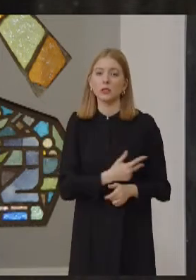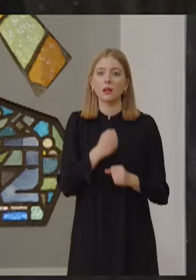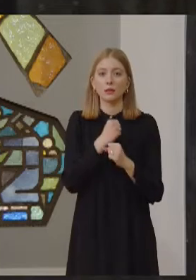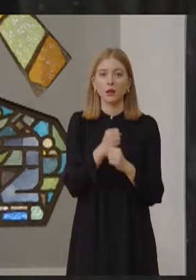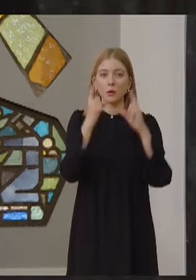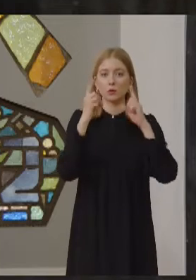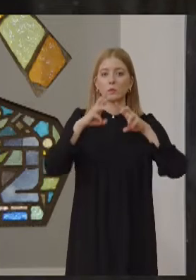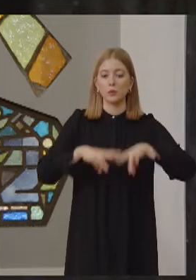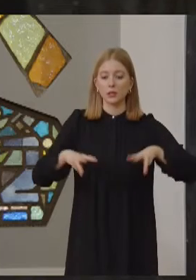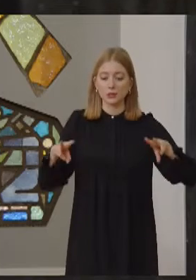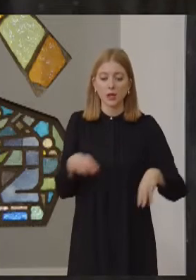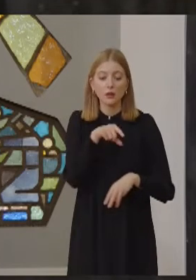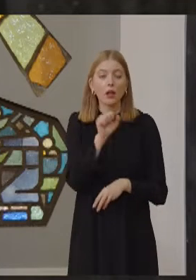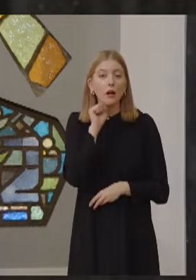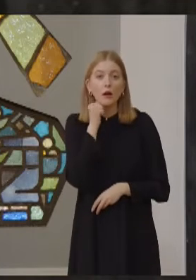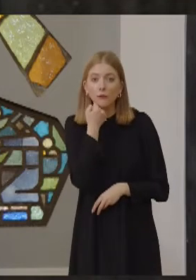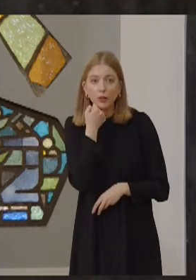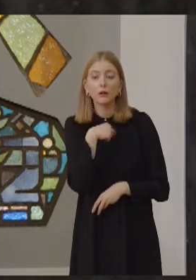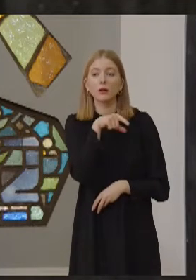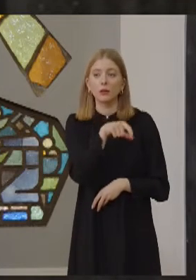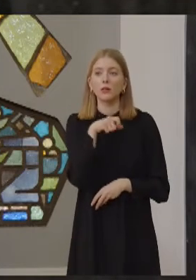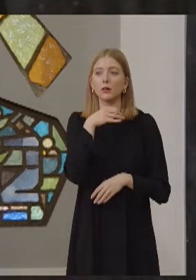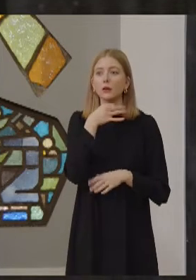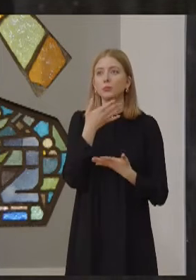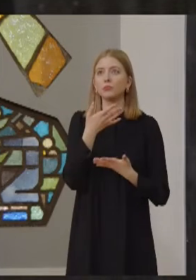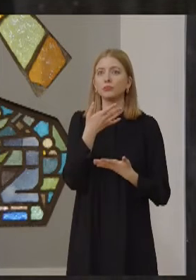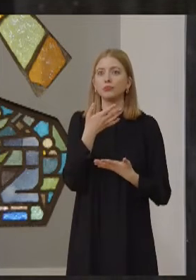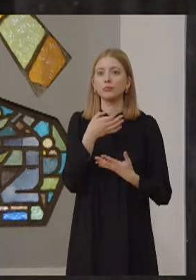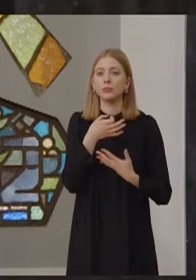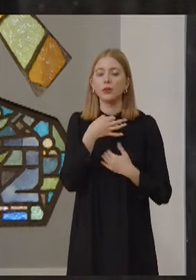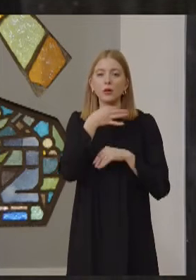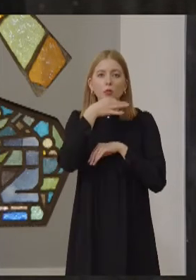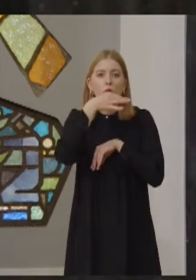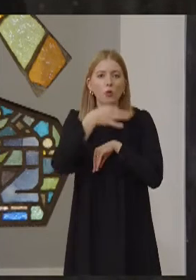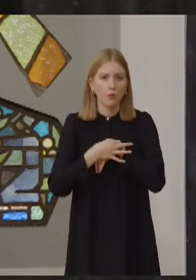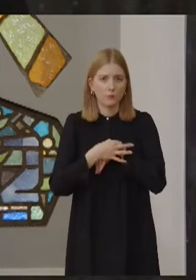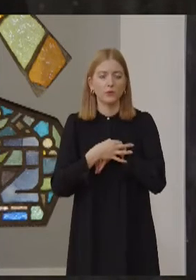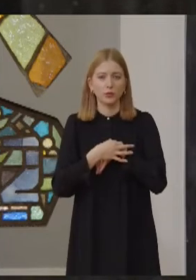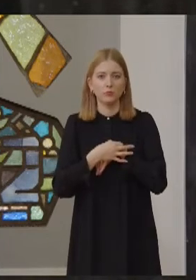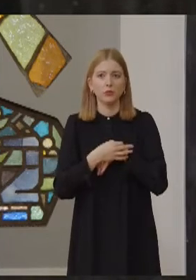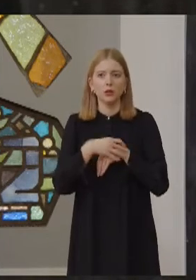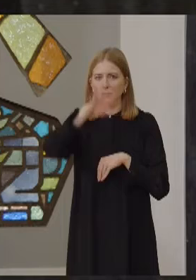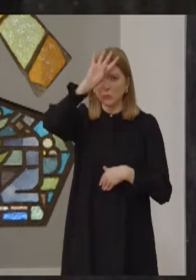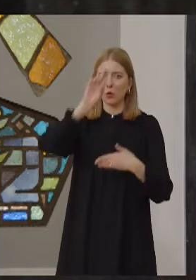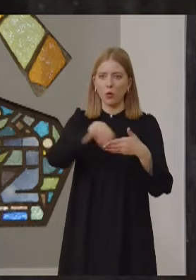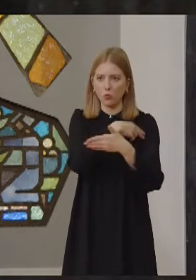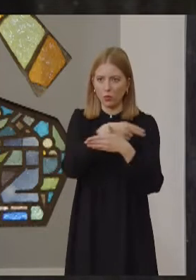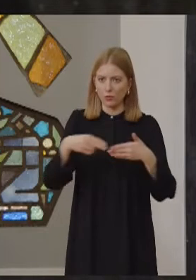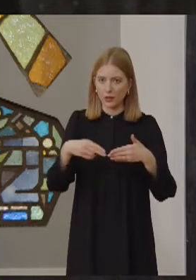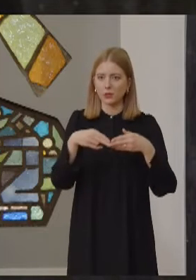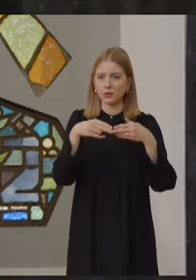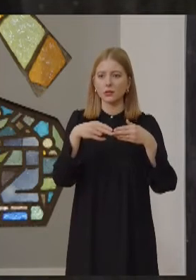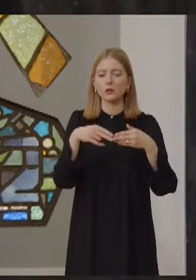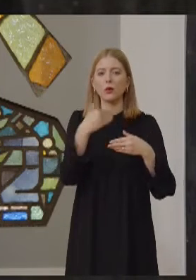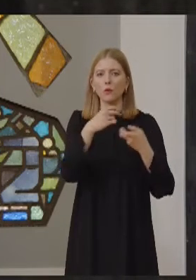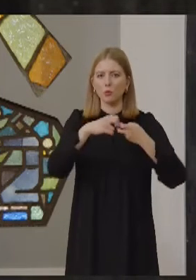Jolanta, the ministry of priskirtas įpareigojimas is responsible